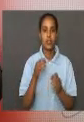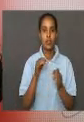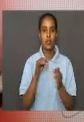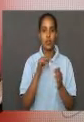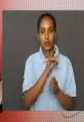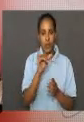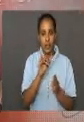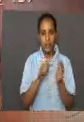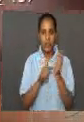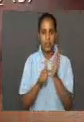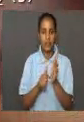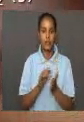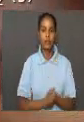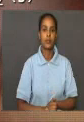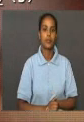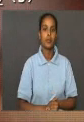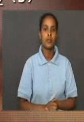look like this.